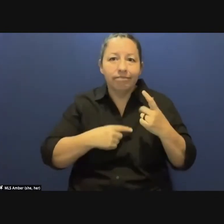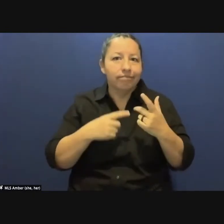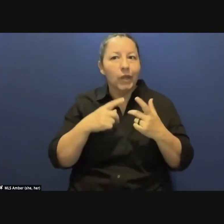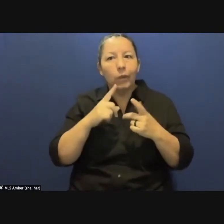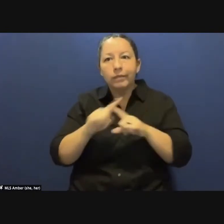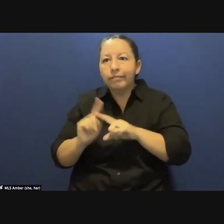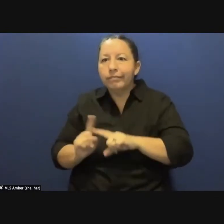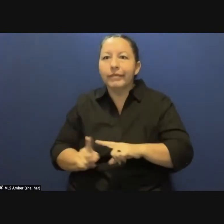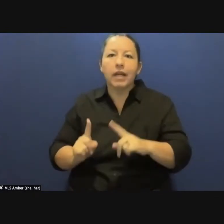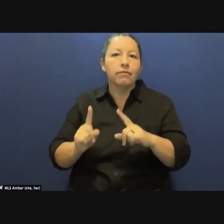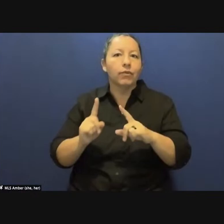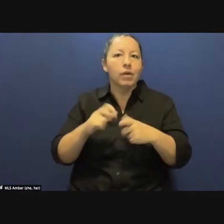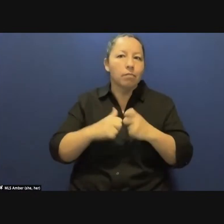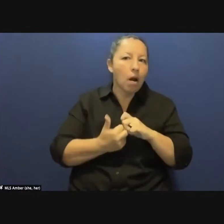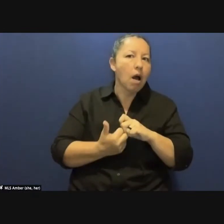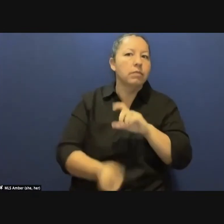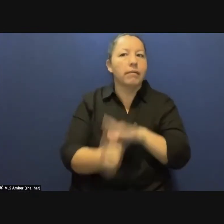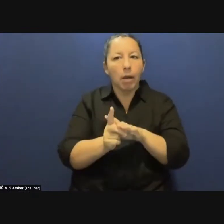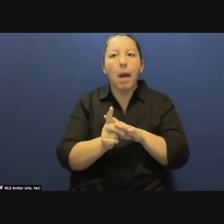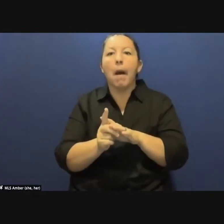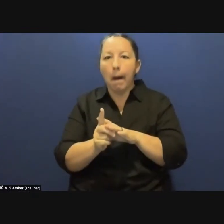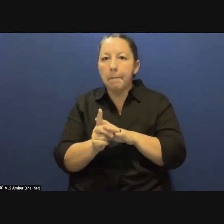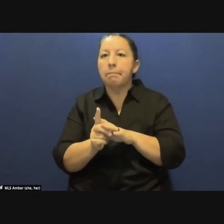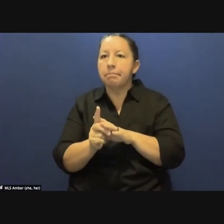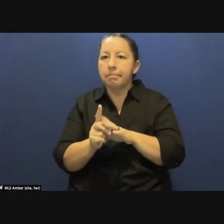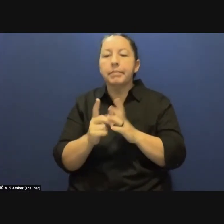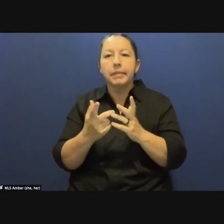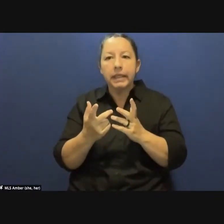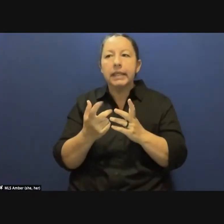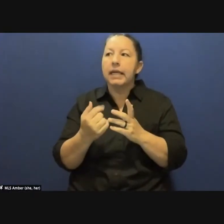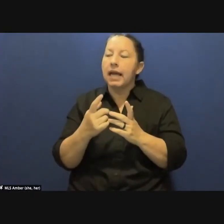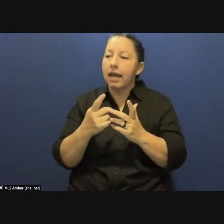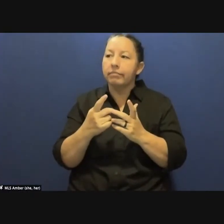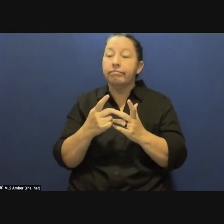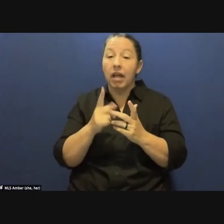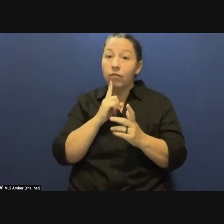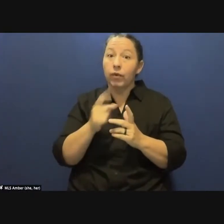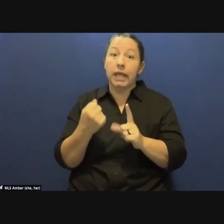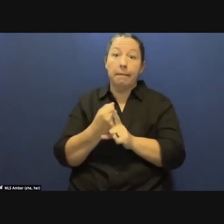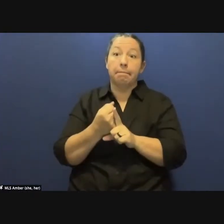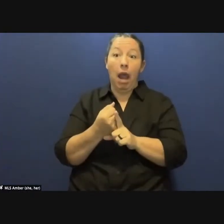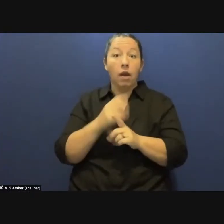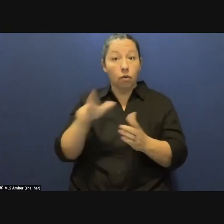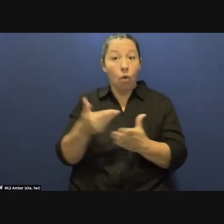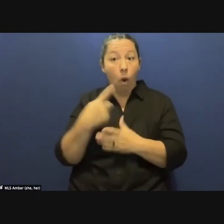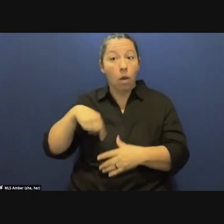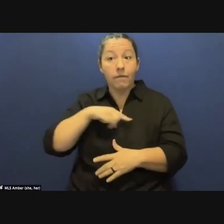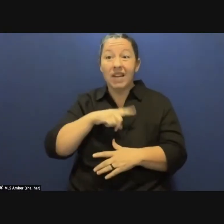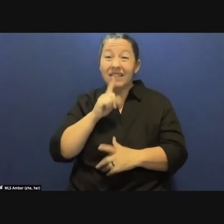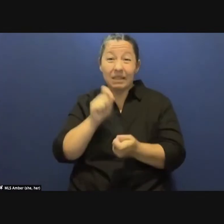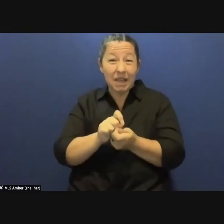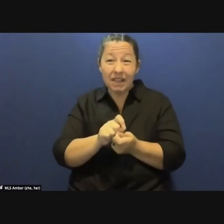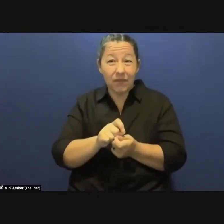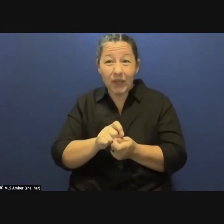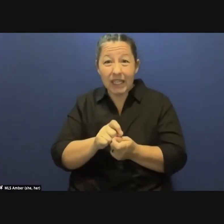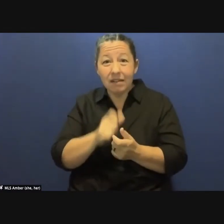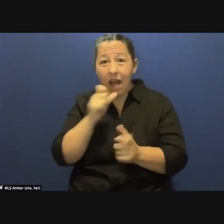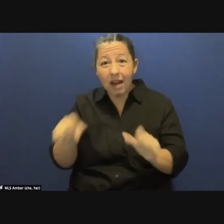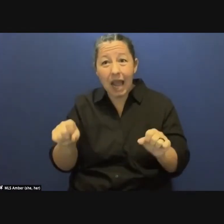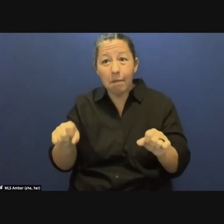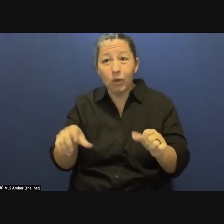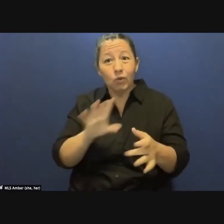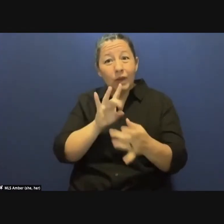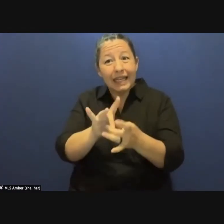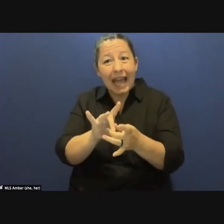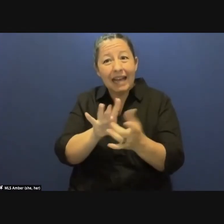difficulties that have hit all of us, and in particular, we haven't been able to connect with our friends and colleagues